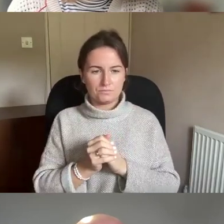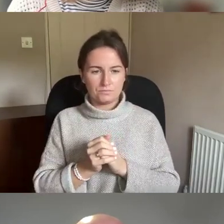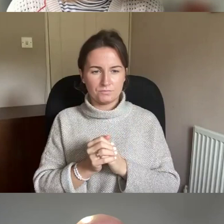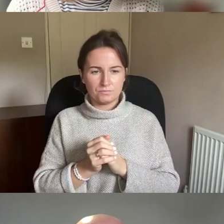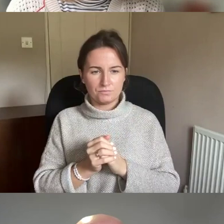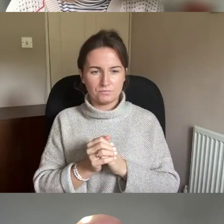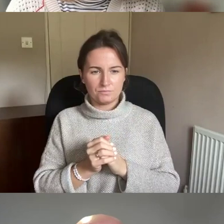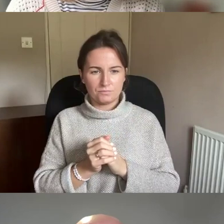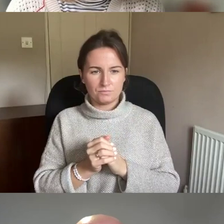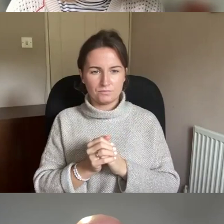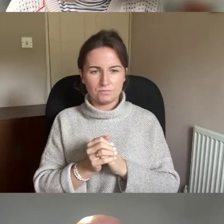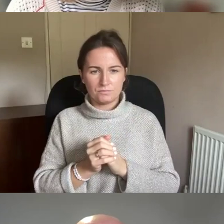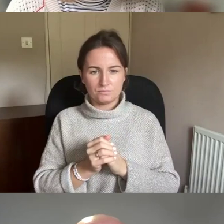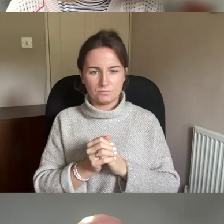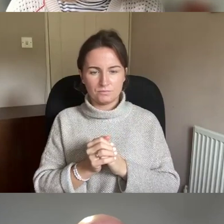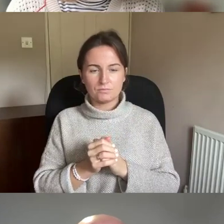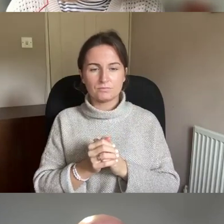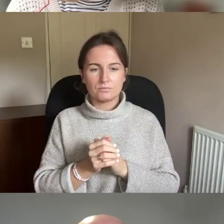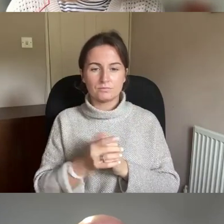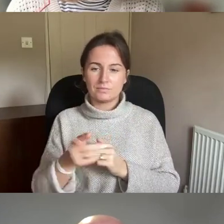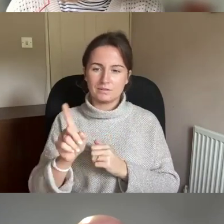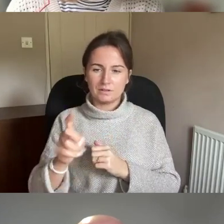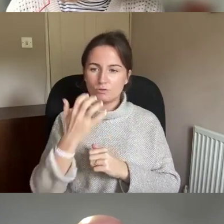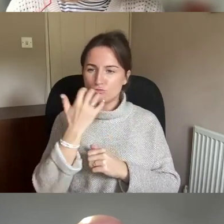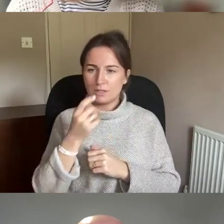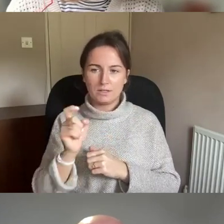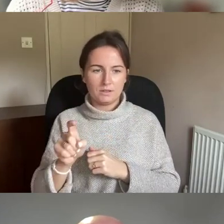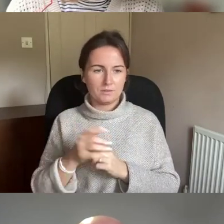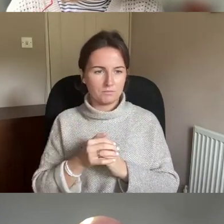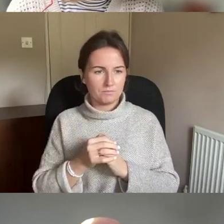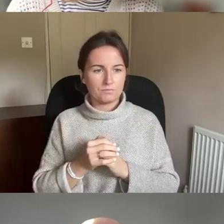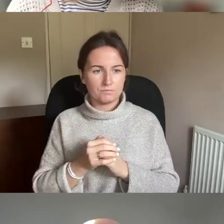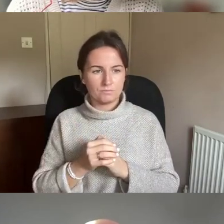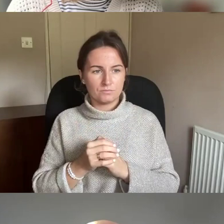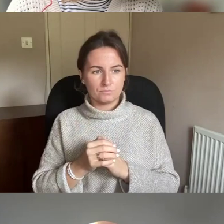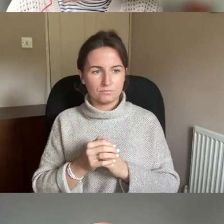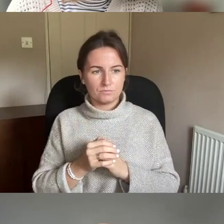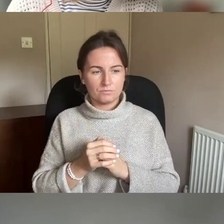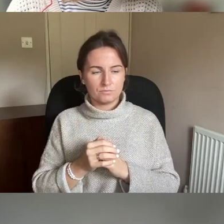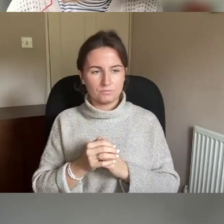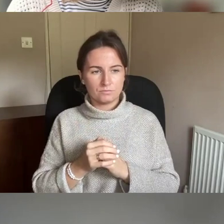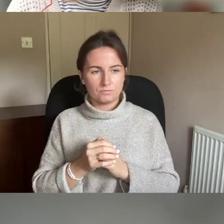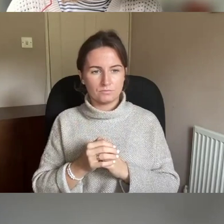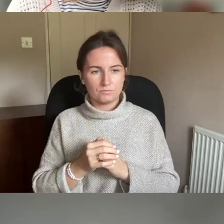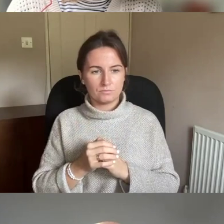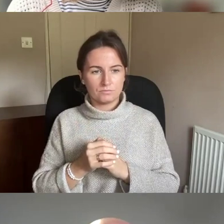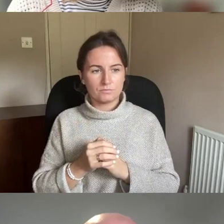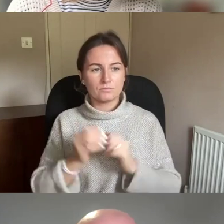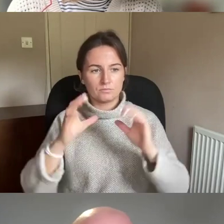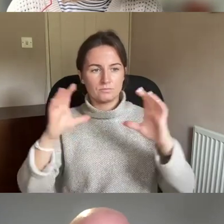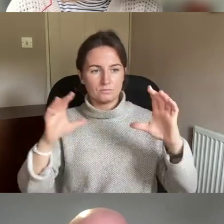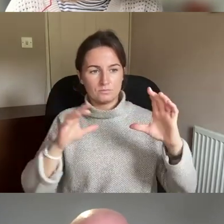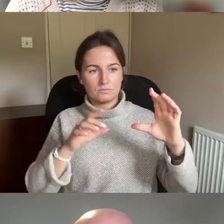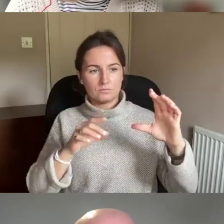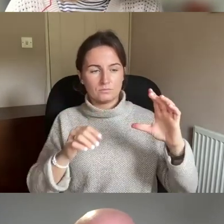compare. So you would click that, and they're going to appear here, the different areas that you've